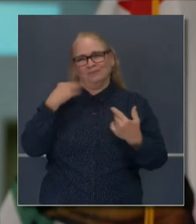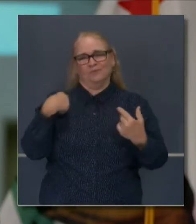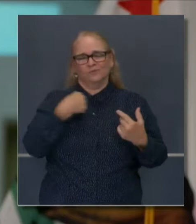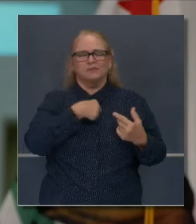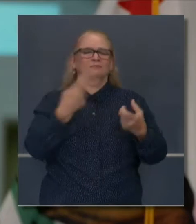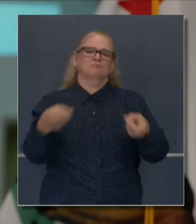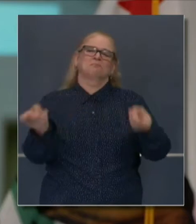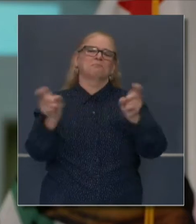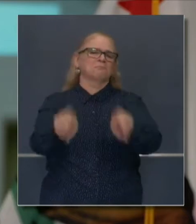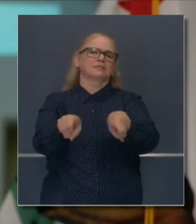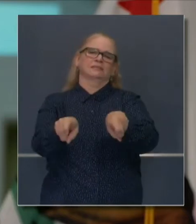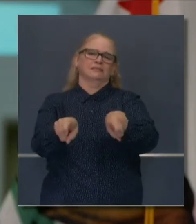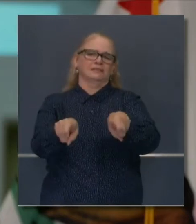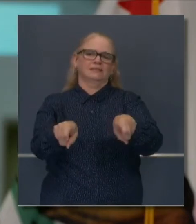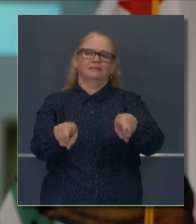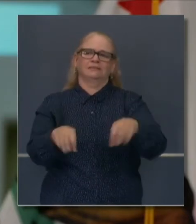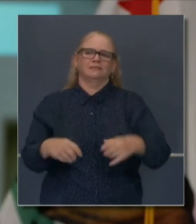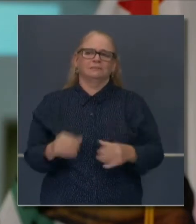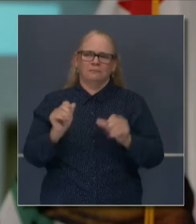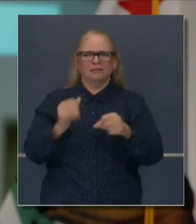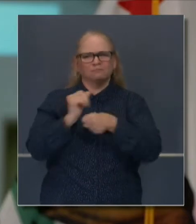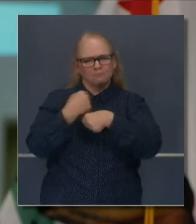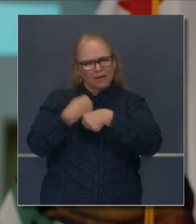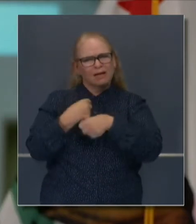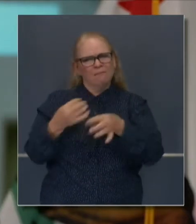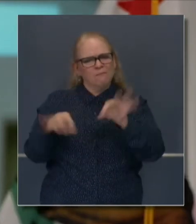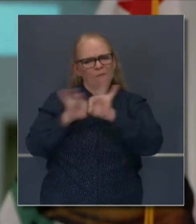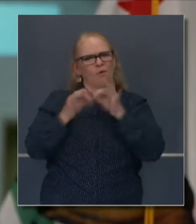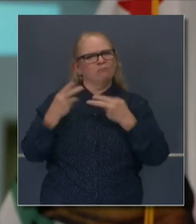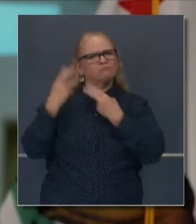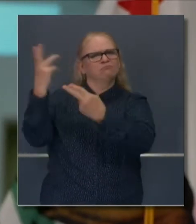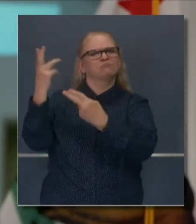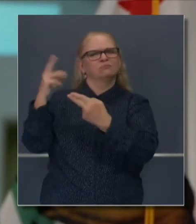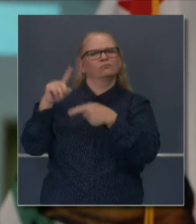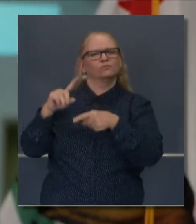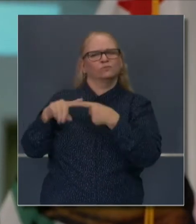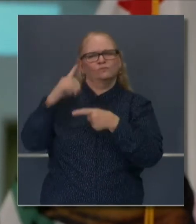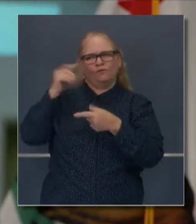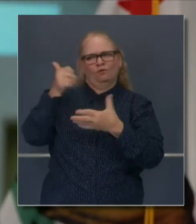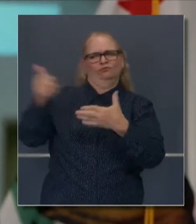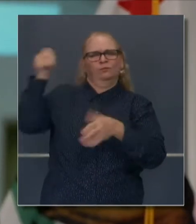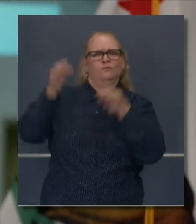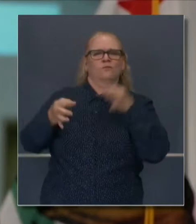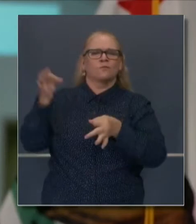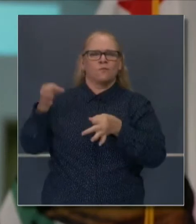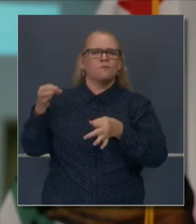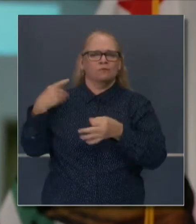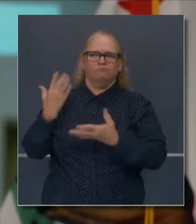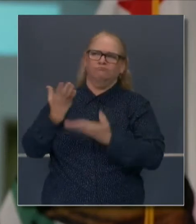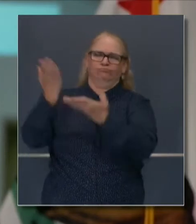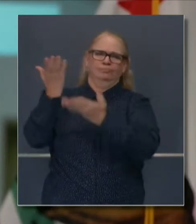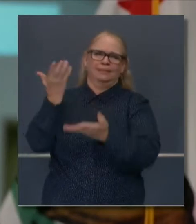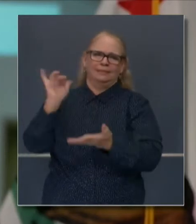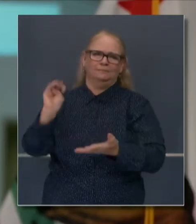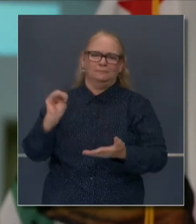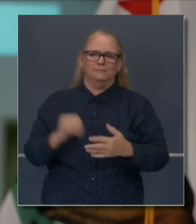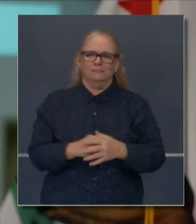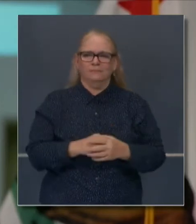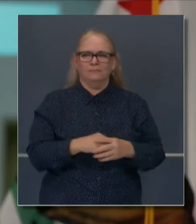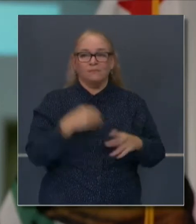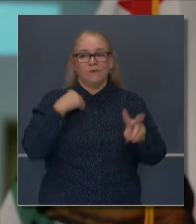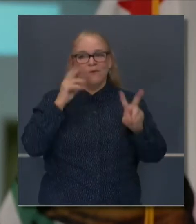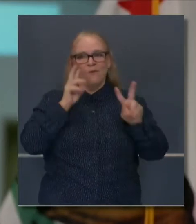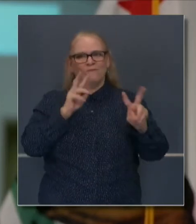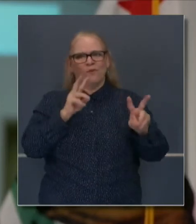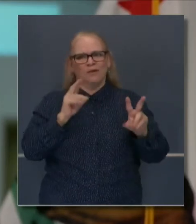upon these selections to the California State Supreme Court. We certainly look forward to an expedited process through